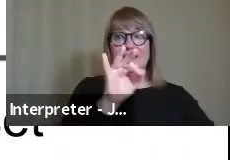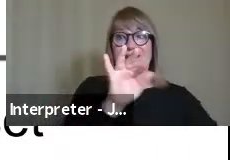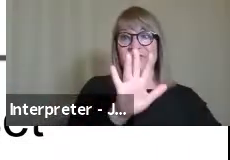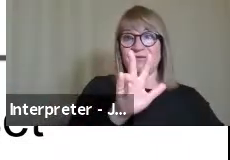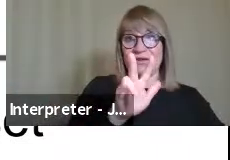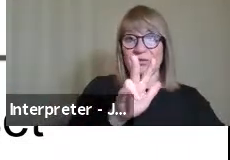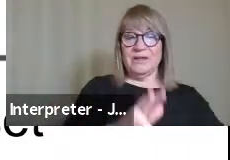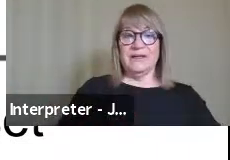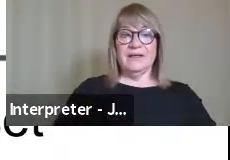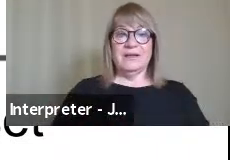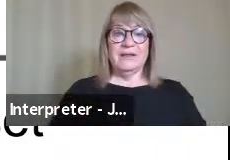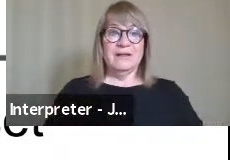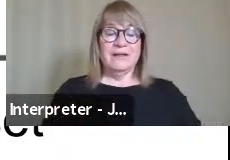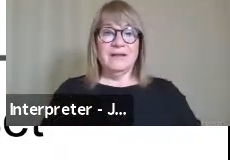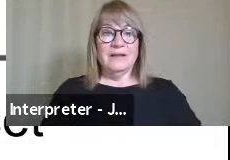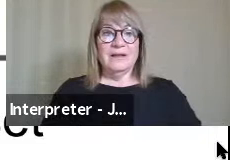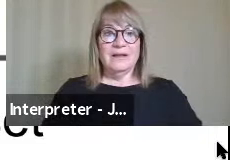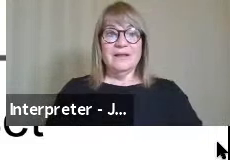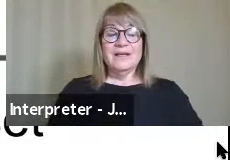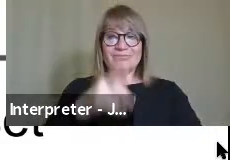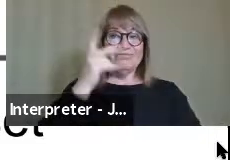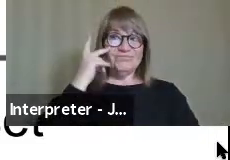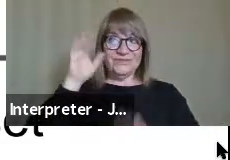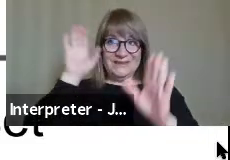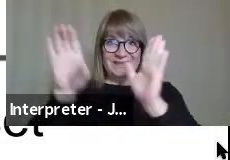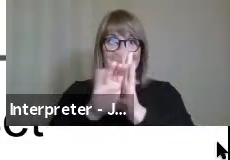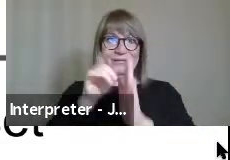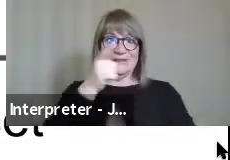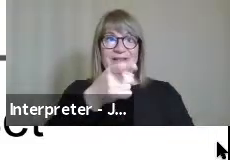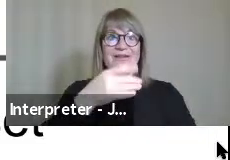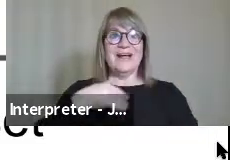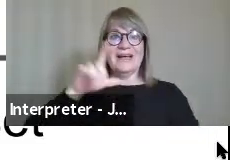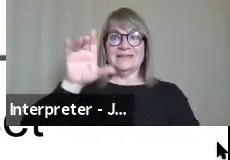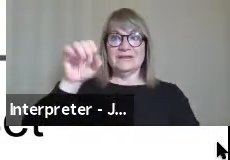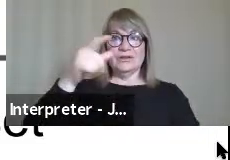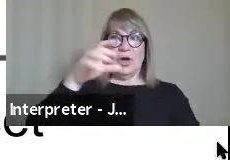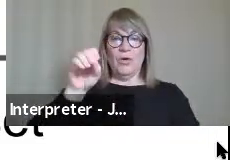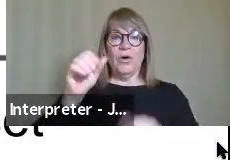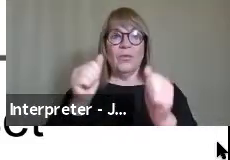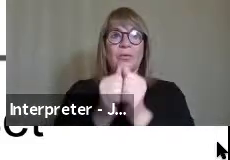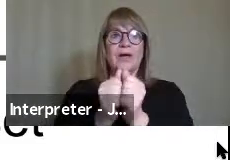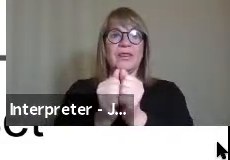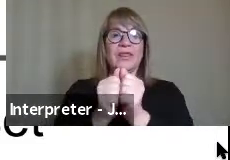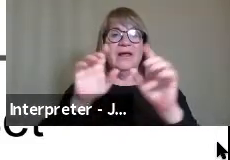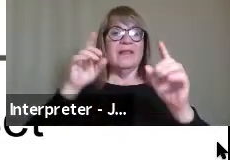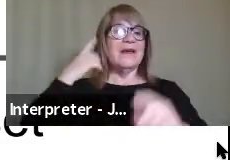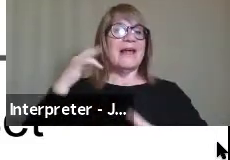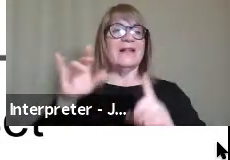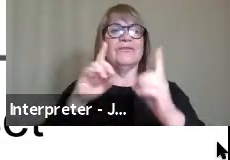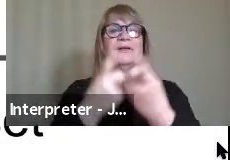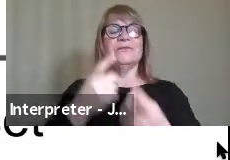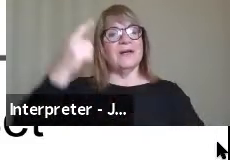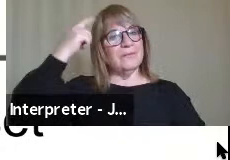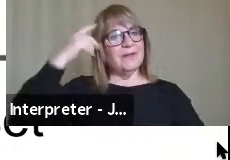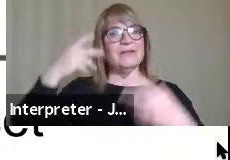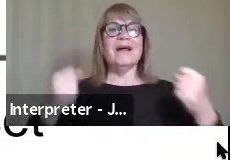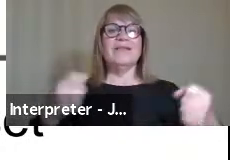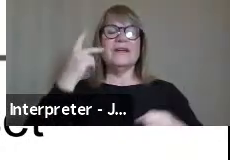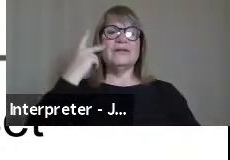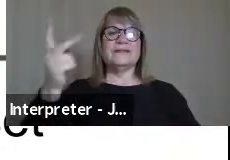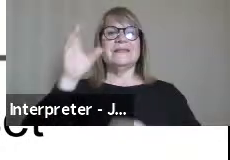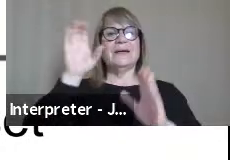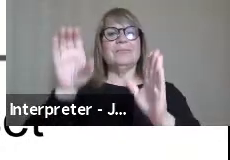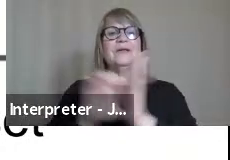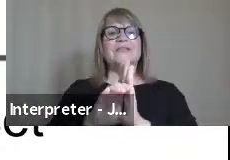on the left side of this slide you'll see an image with the logo of the california department of mental health and you'll also see an image of file cabinets in an